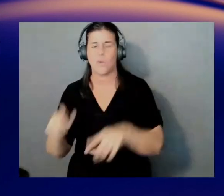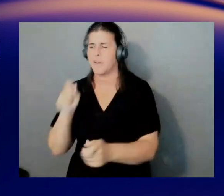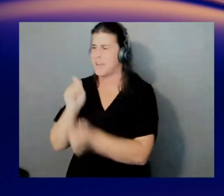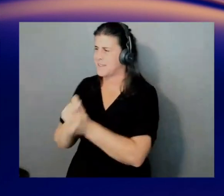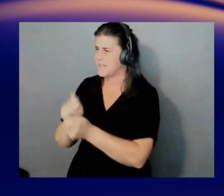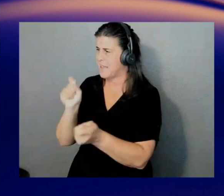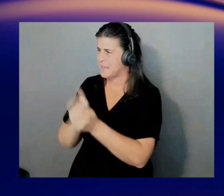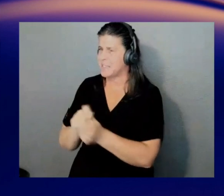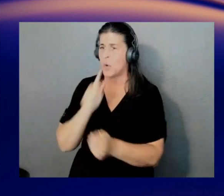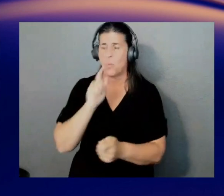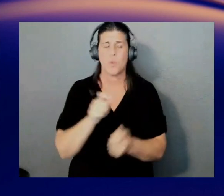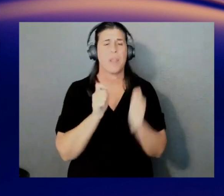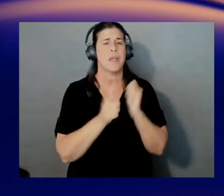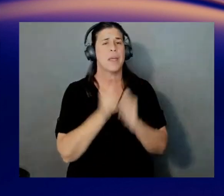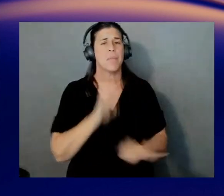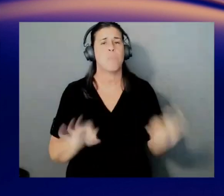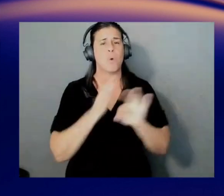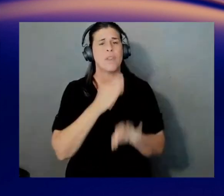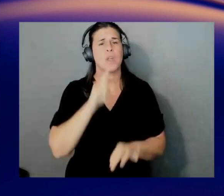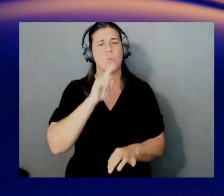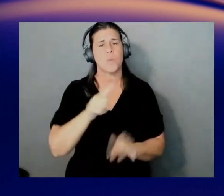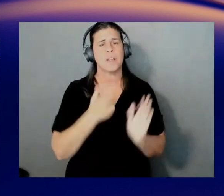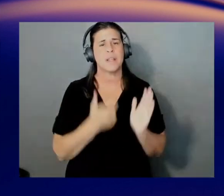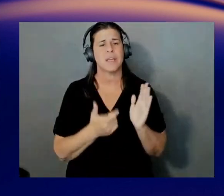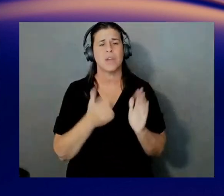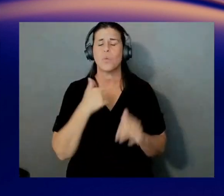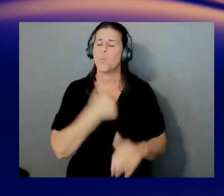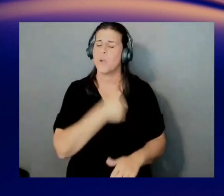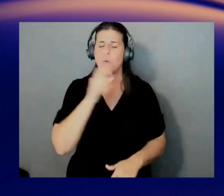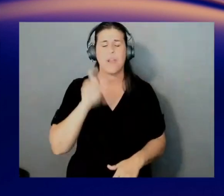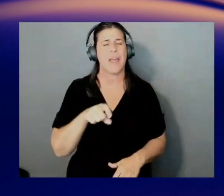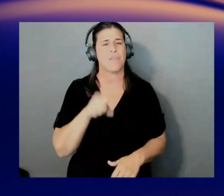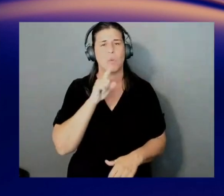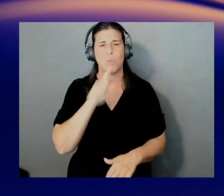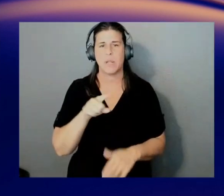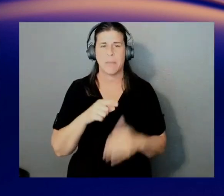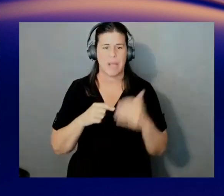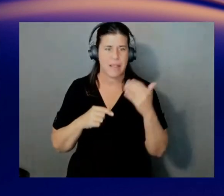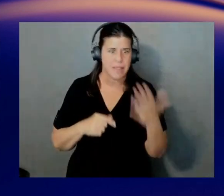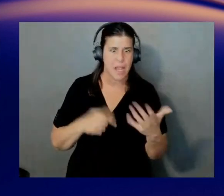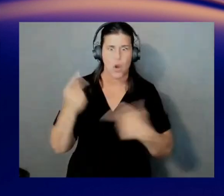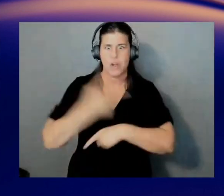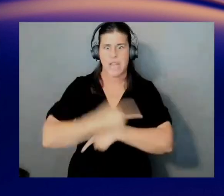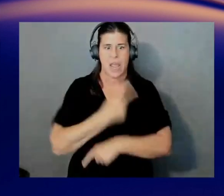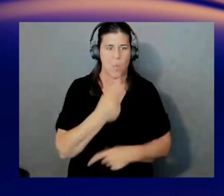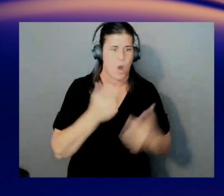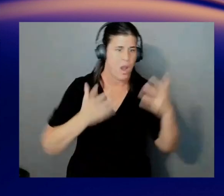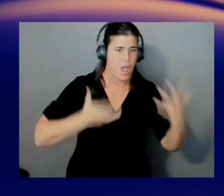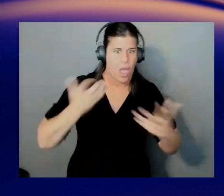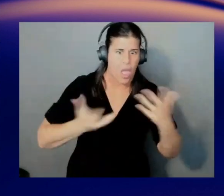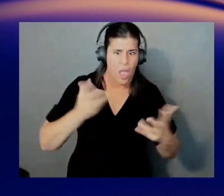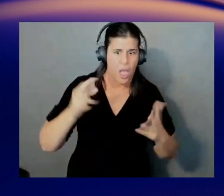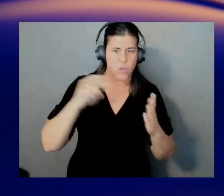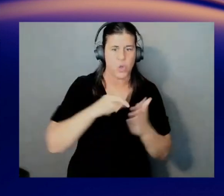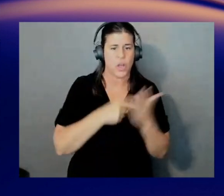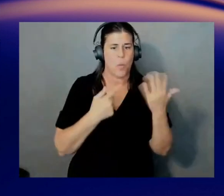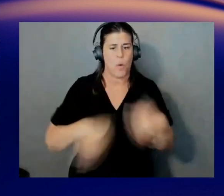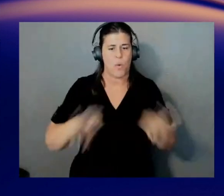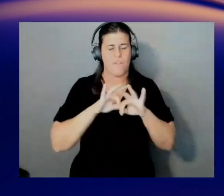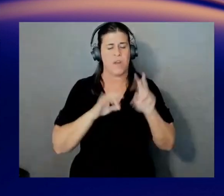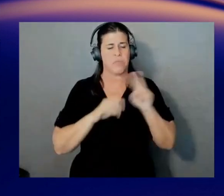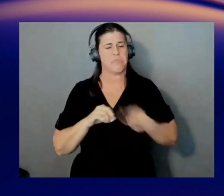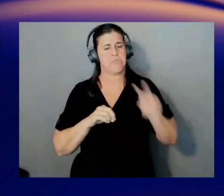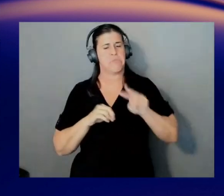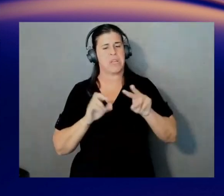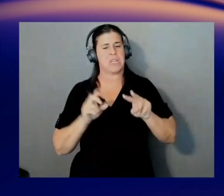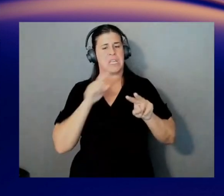big thing to think of, it's iterative, right? So we don't need to be all the way there on day one. Look at what we're getting value from. Can we double down on